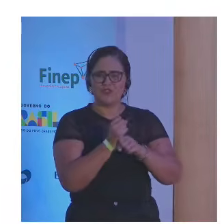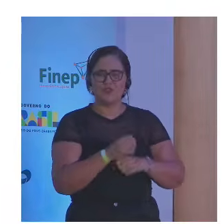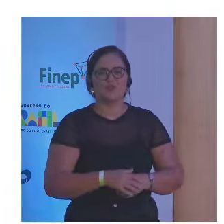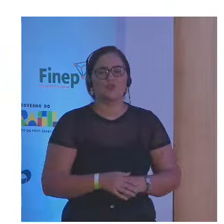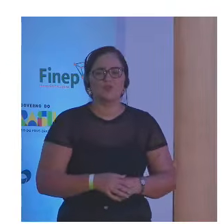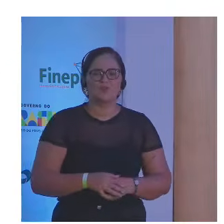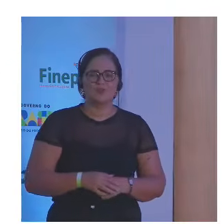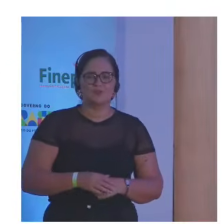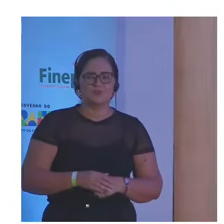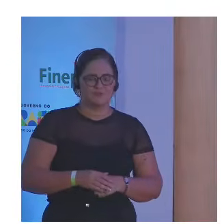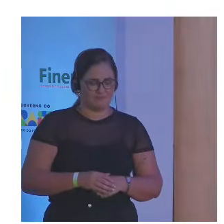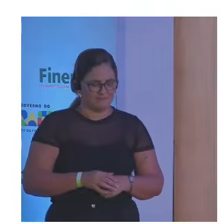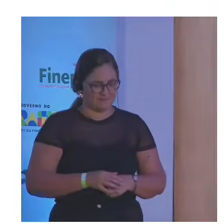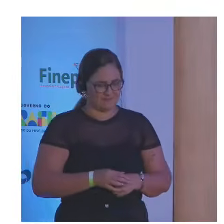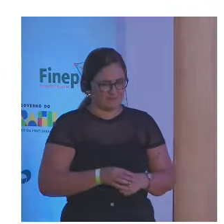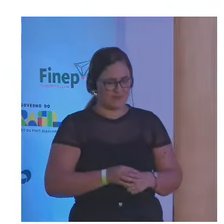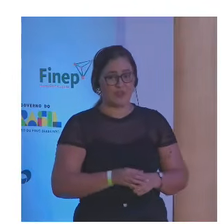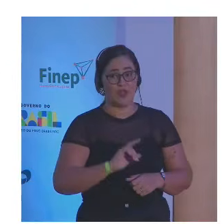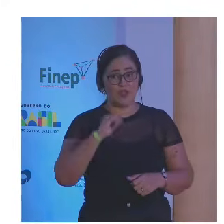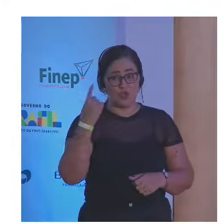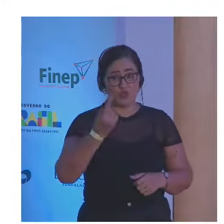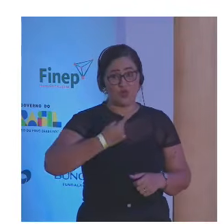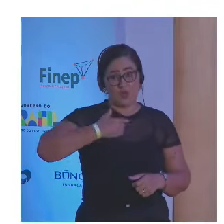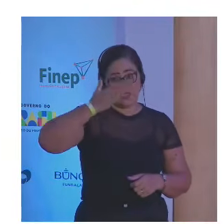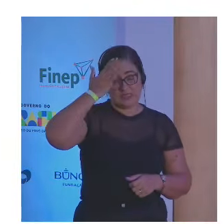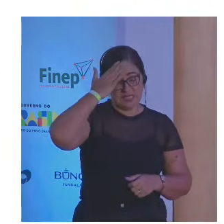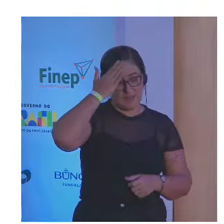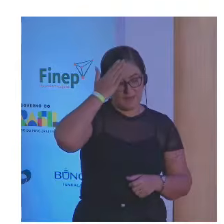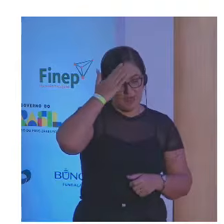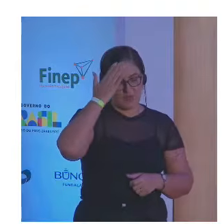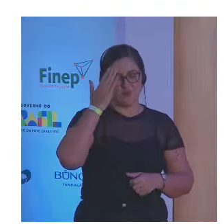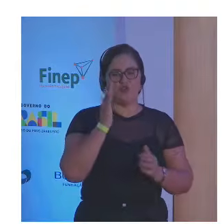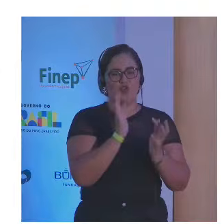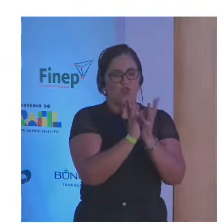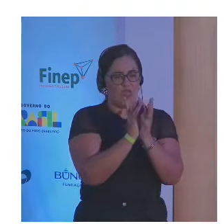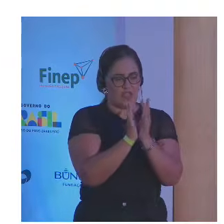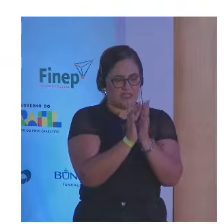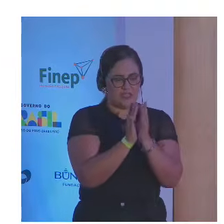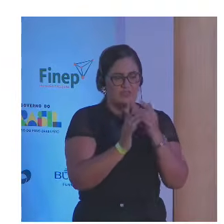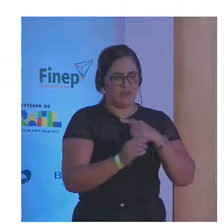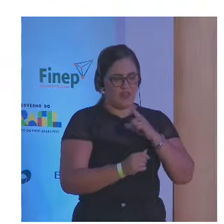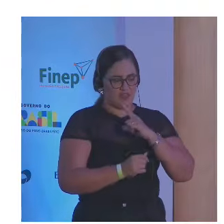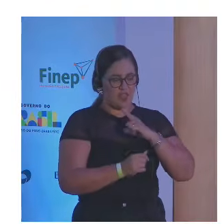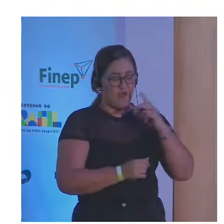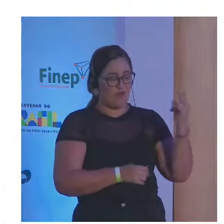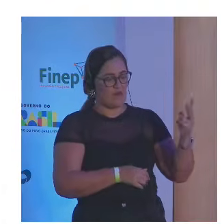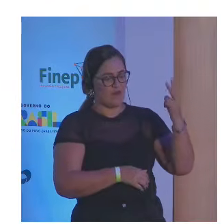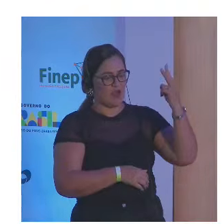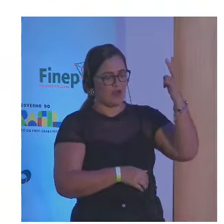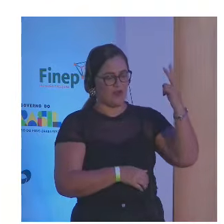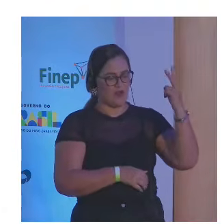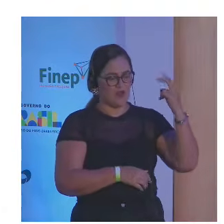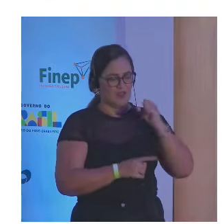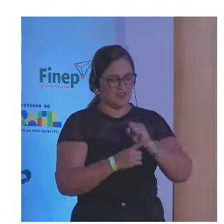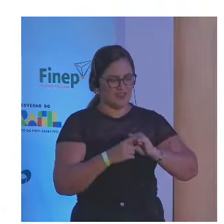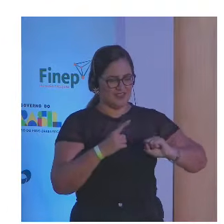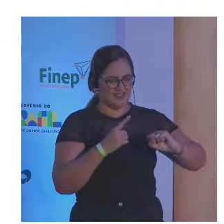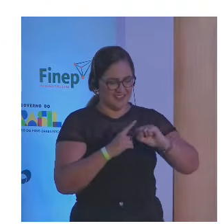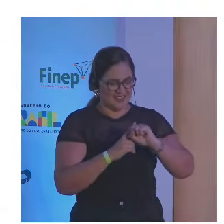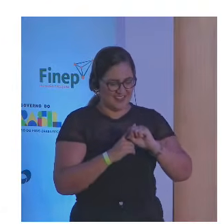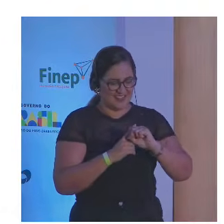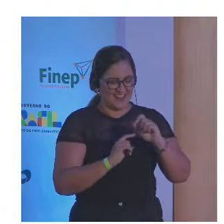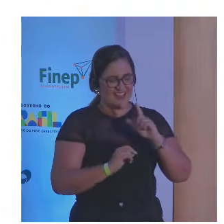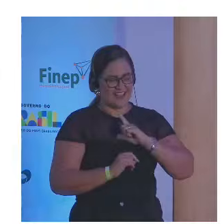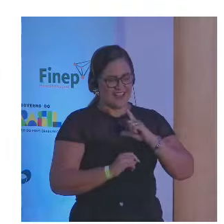We know that coral reefs have a great societal value. They are important for fisheries. Some